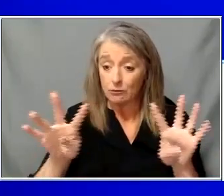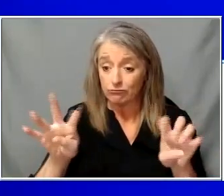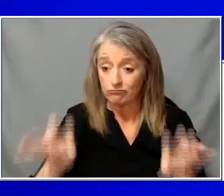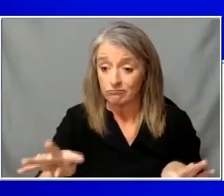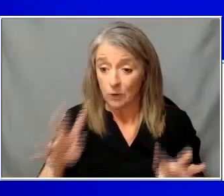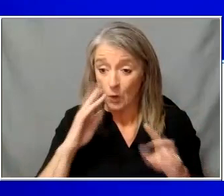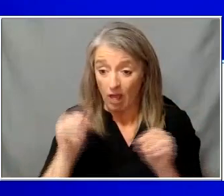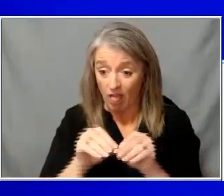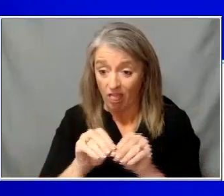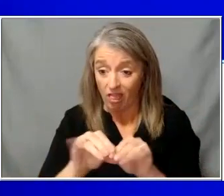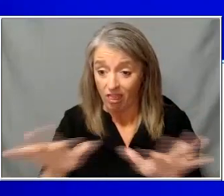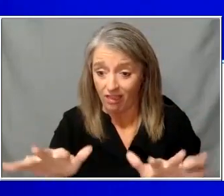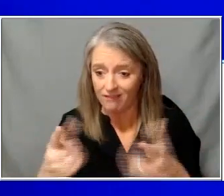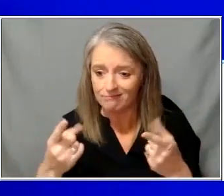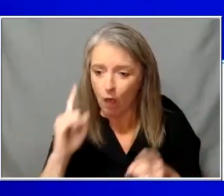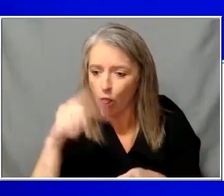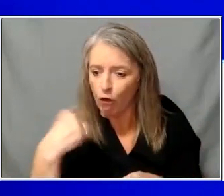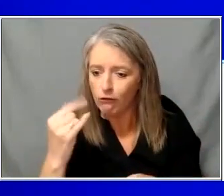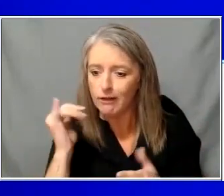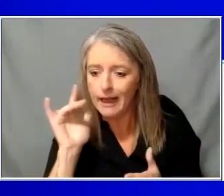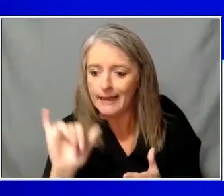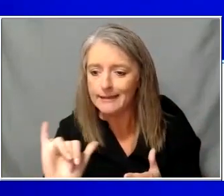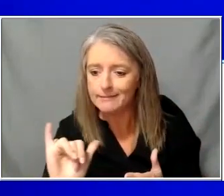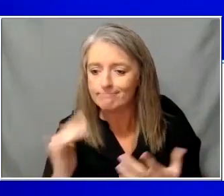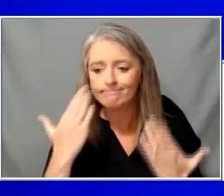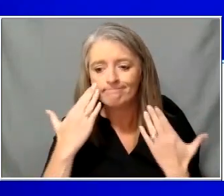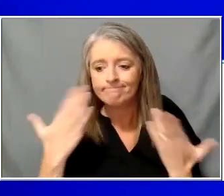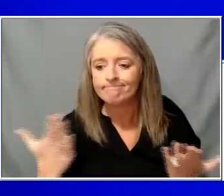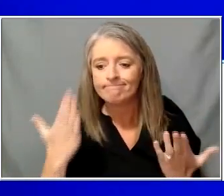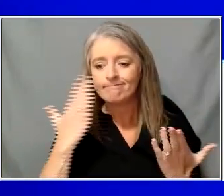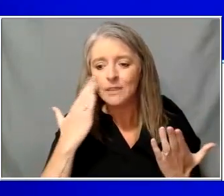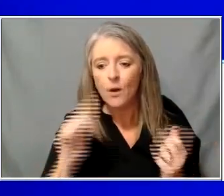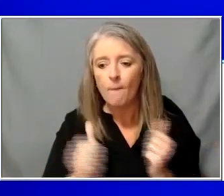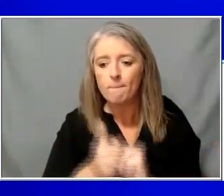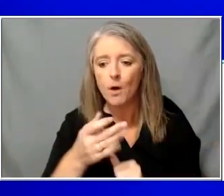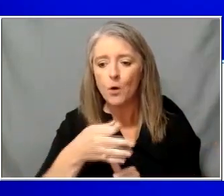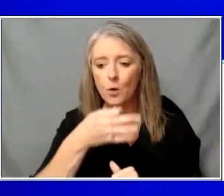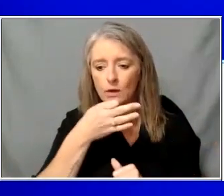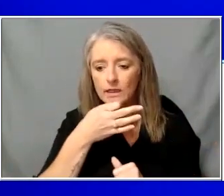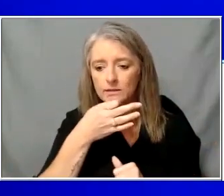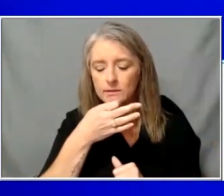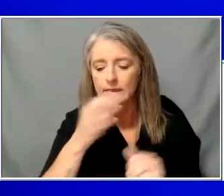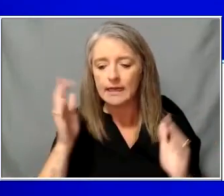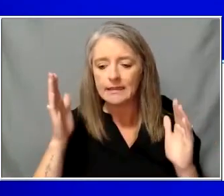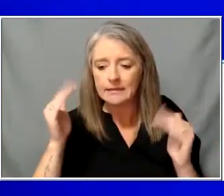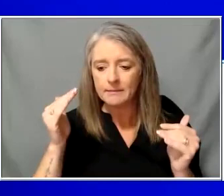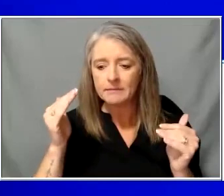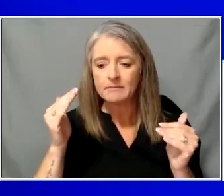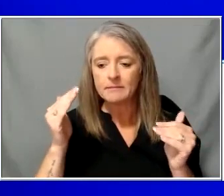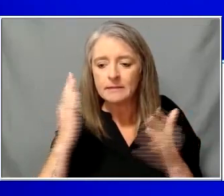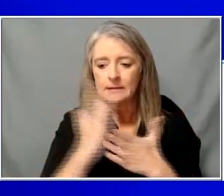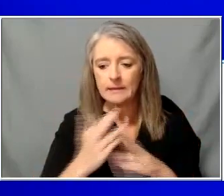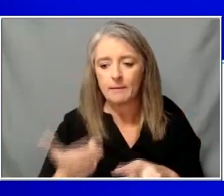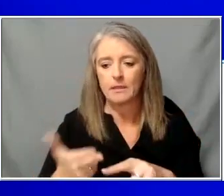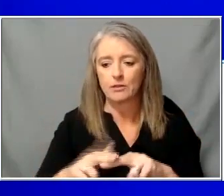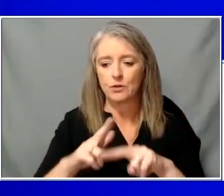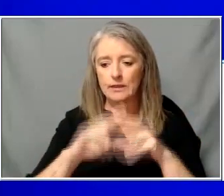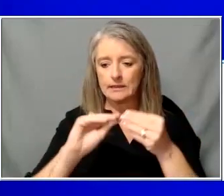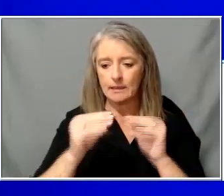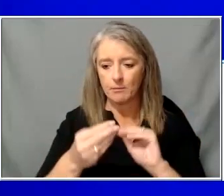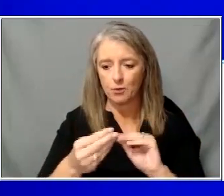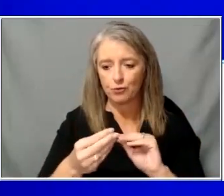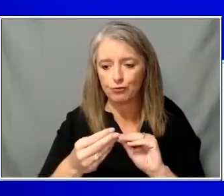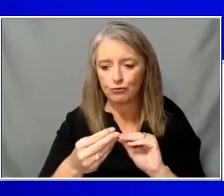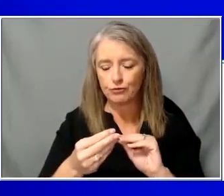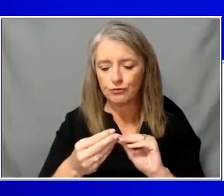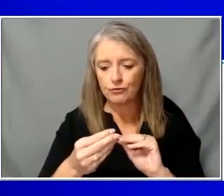like? We know that most experts do anticipate some sort of increased number of cases and then subsequently,